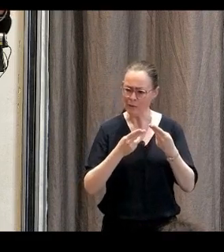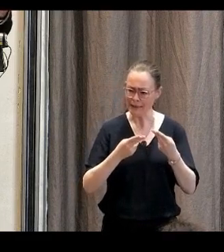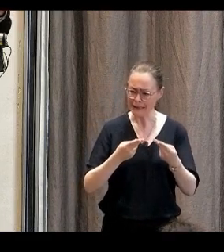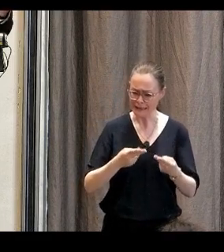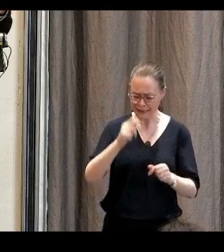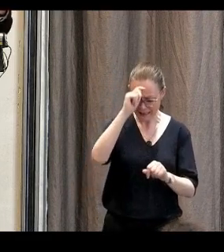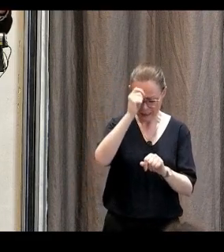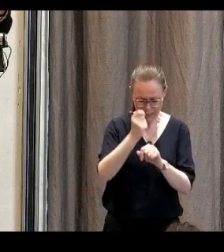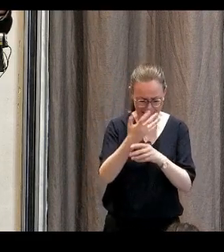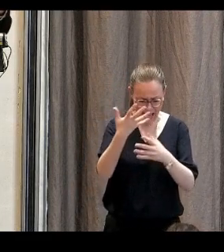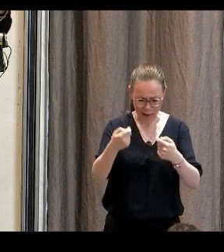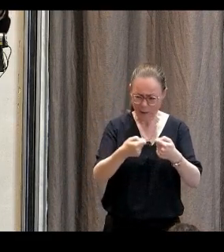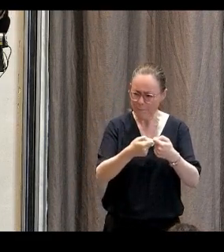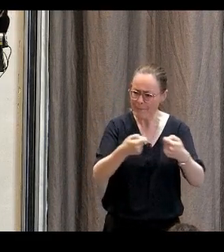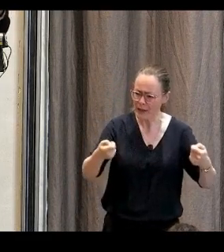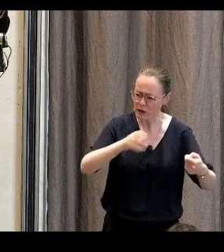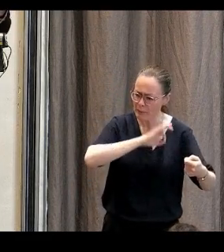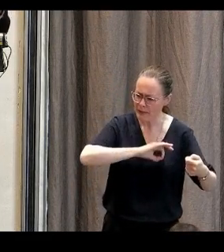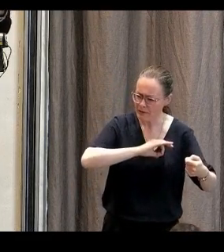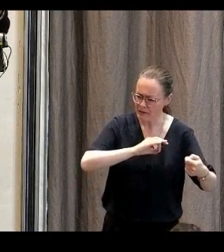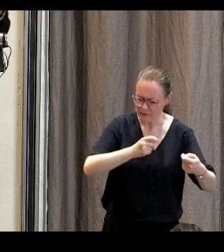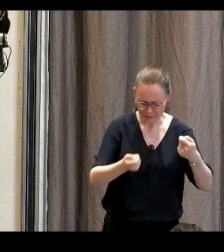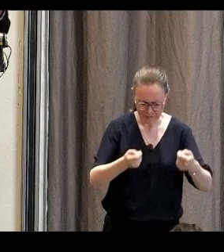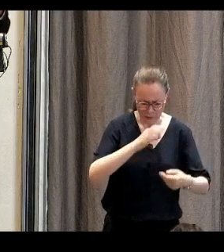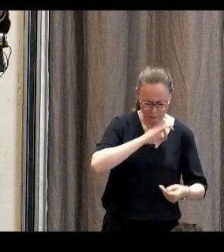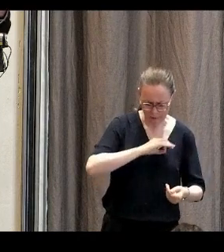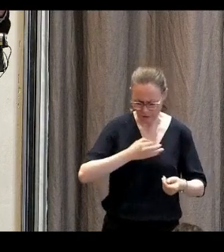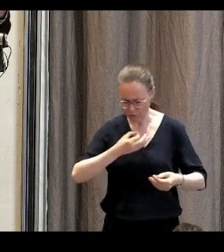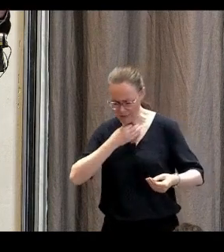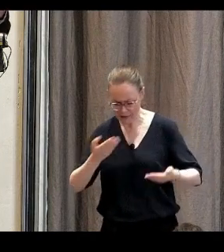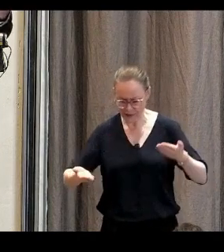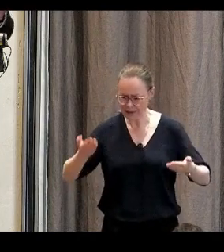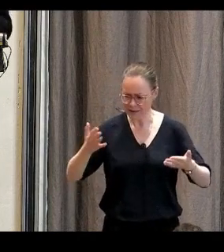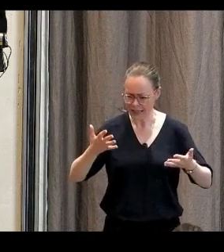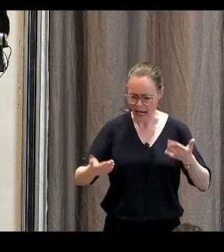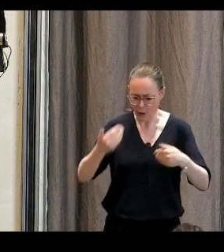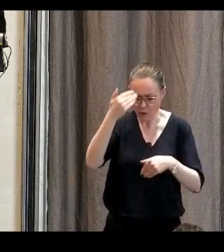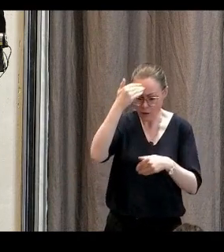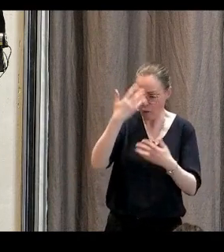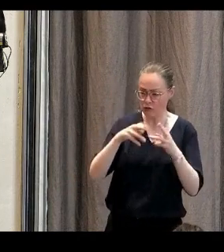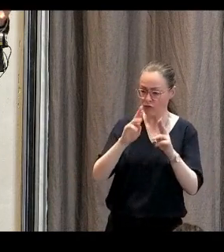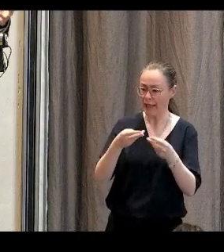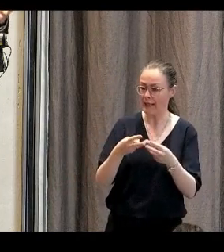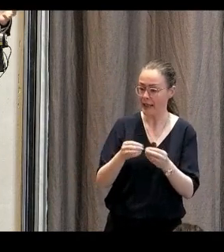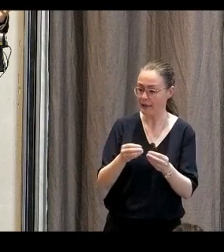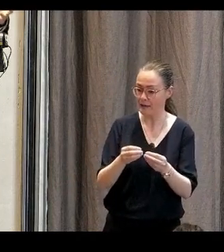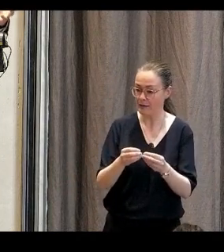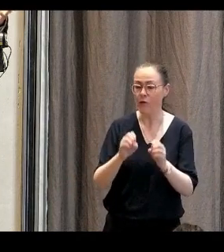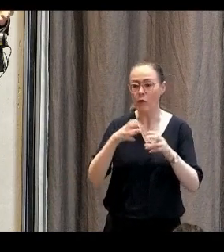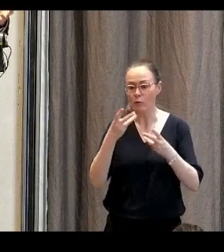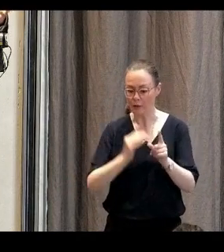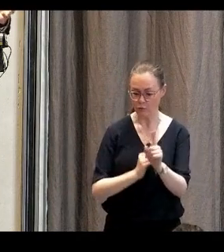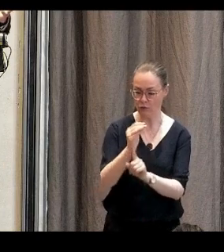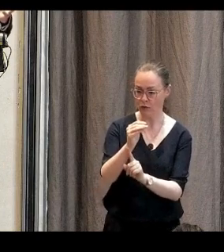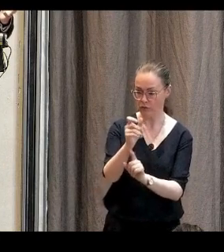do we measure this benefit, this risk-benefit ratio? How do we know whether we're doing the right thing? And ultimately, we're trying to